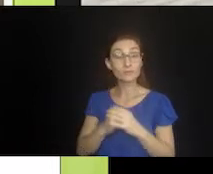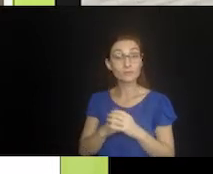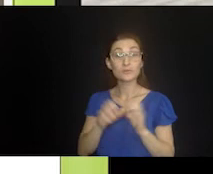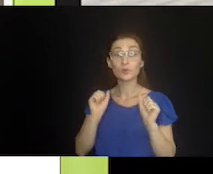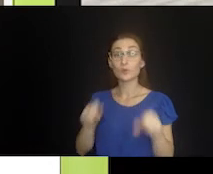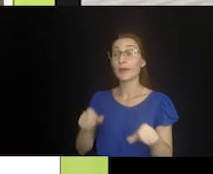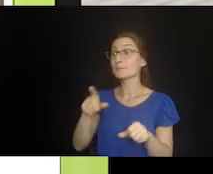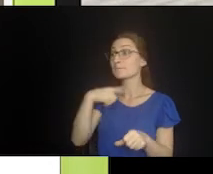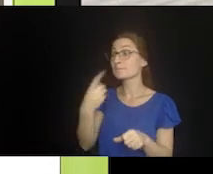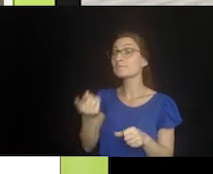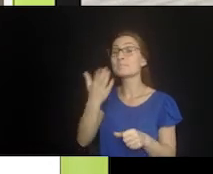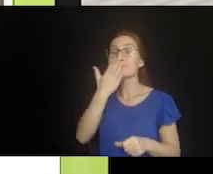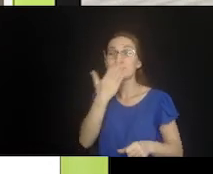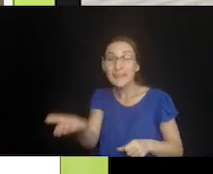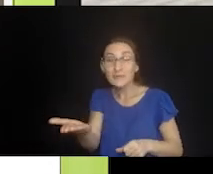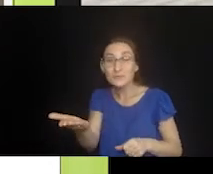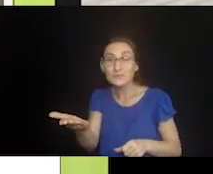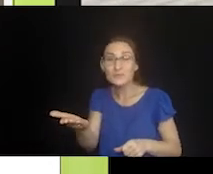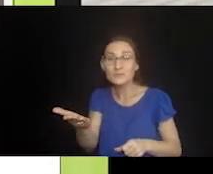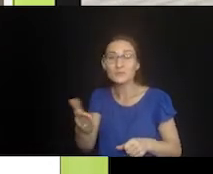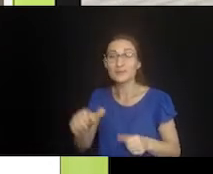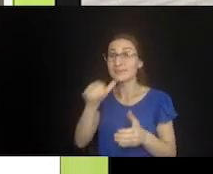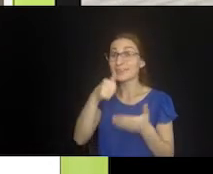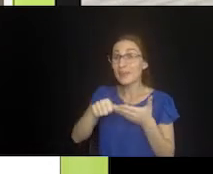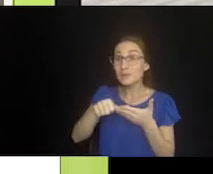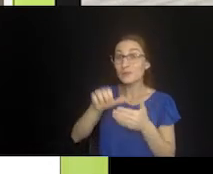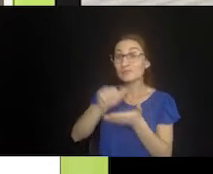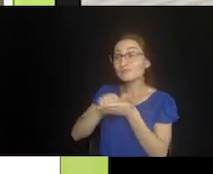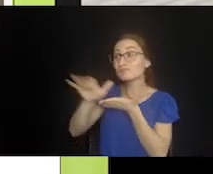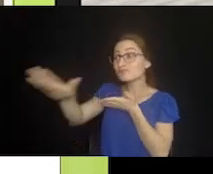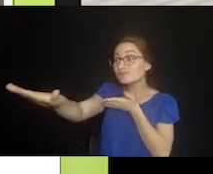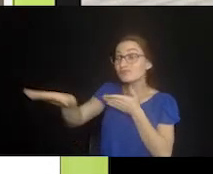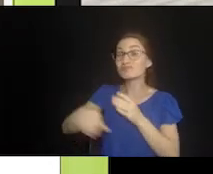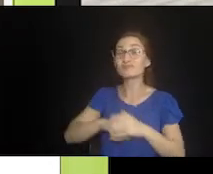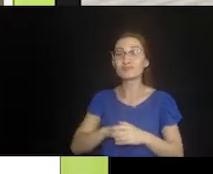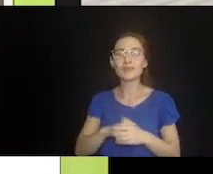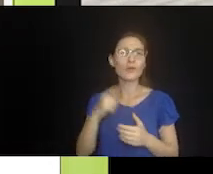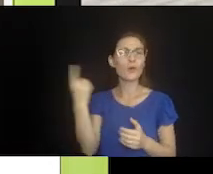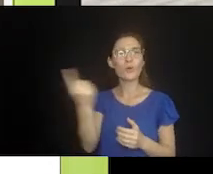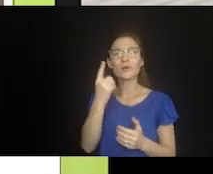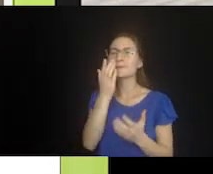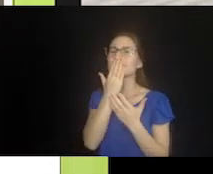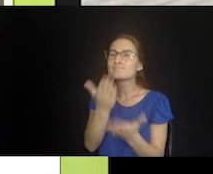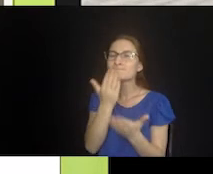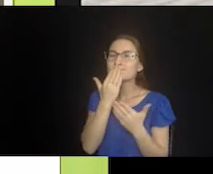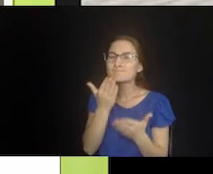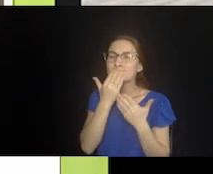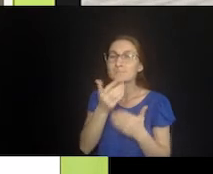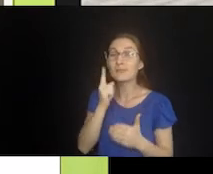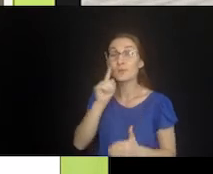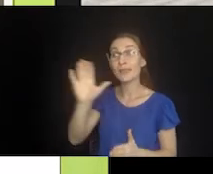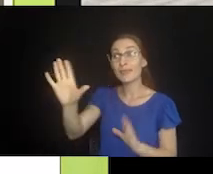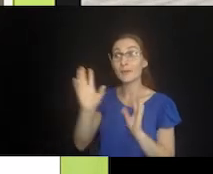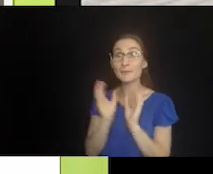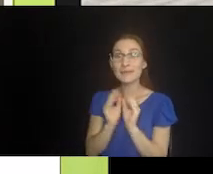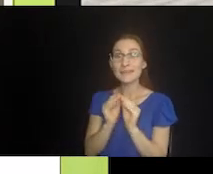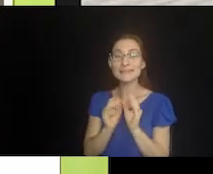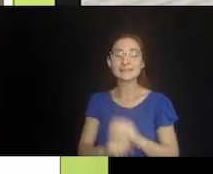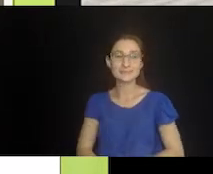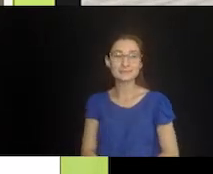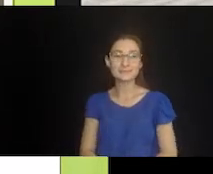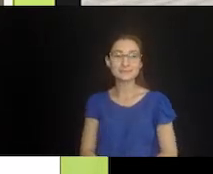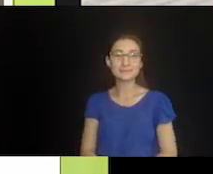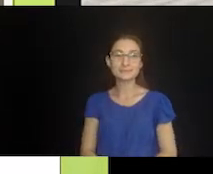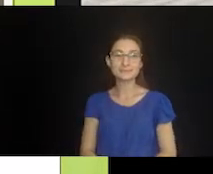you have their contact information so you can follow up with a thank you letter. Always be appreciative to anything,